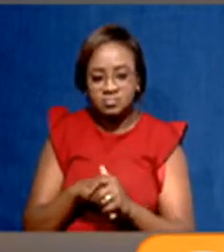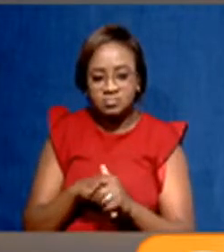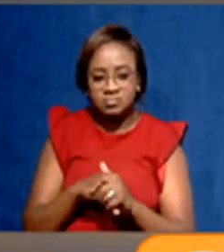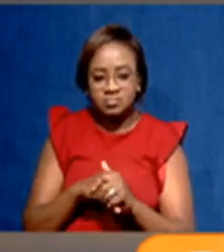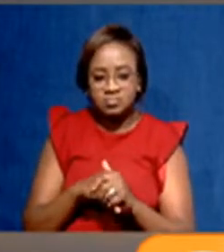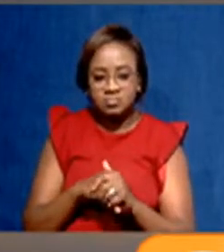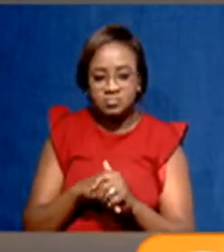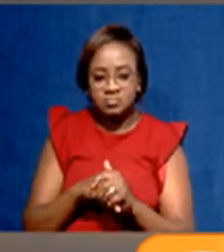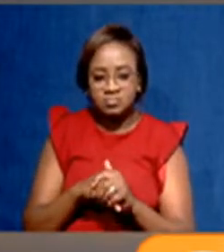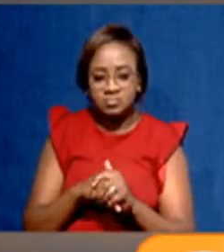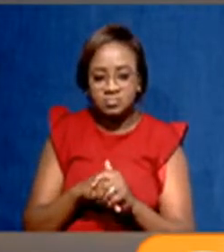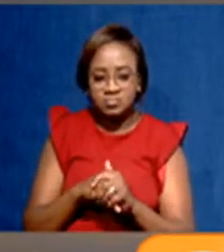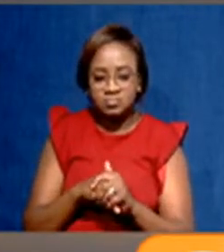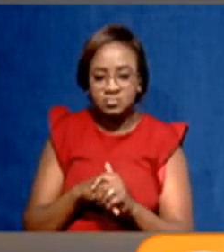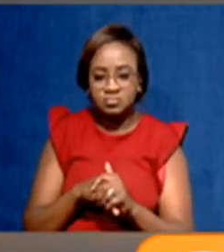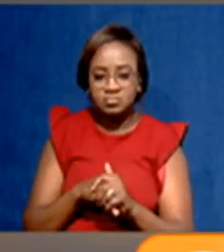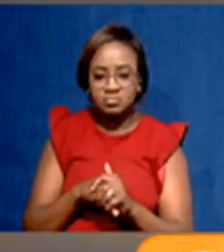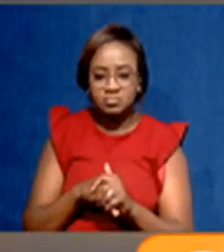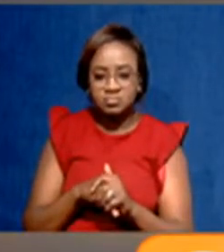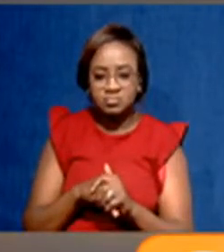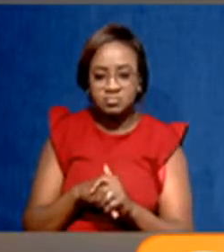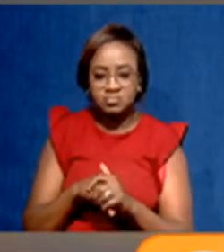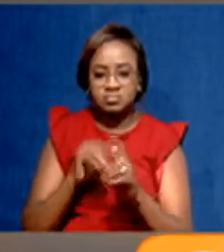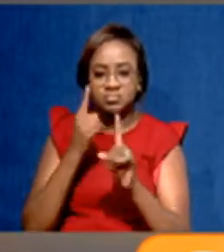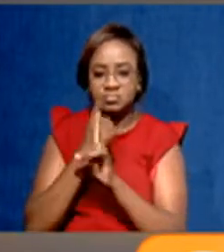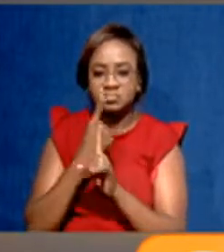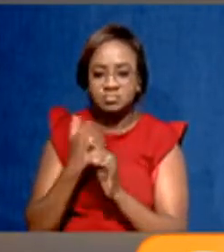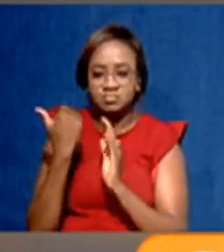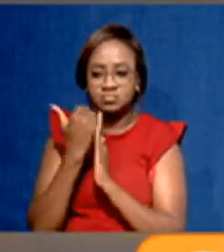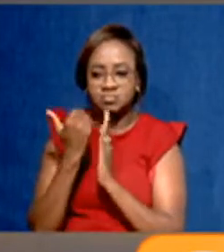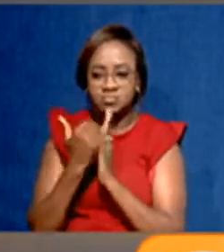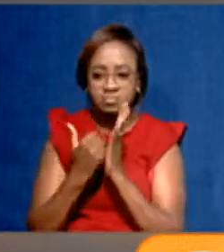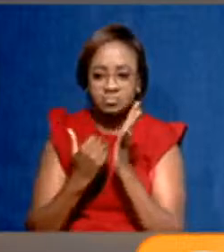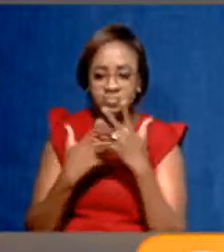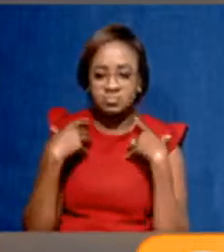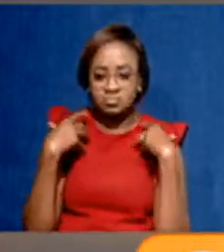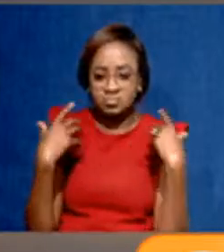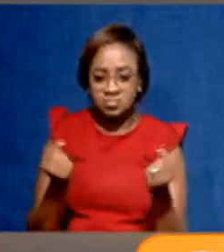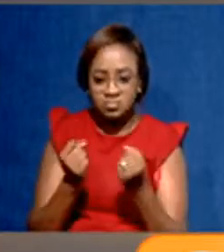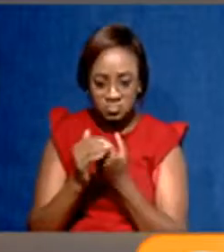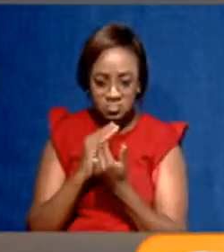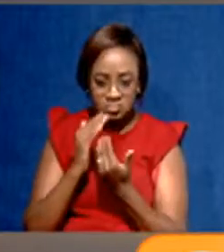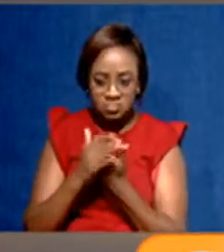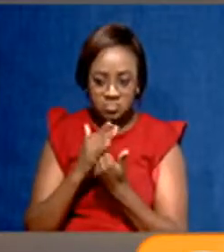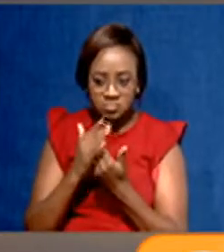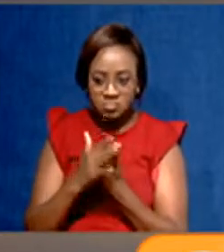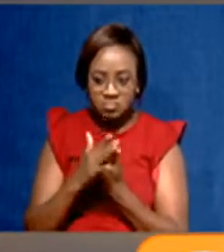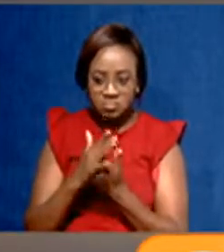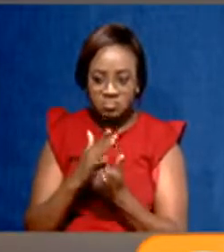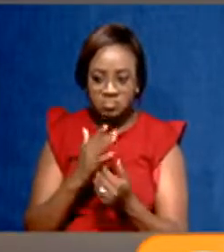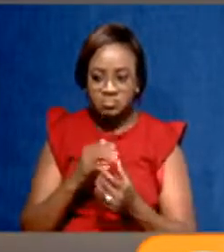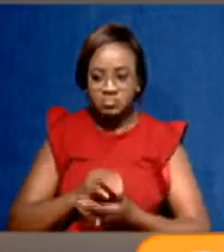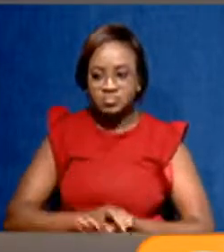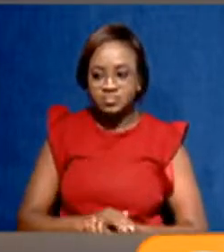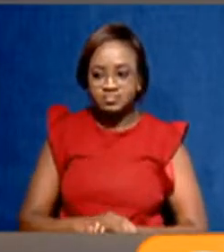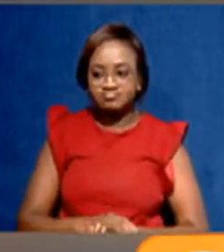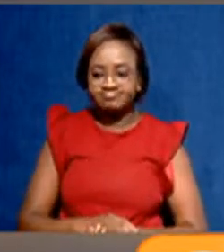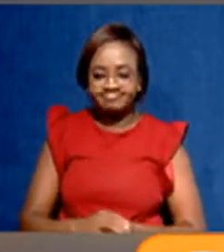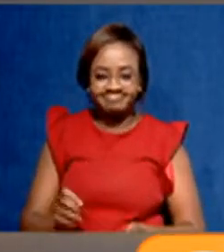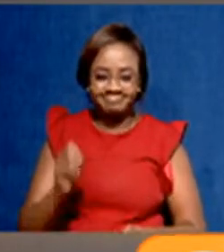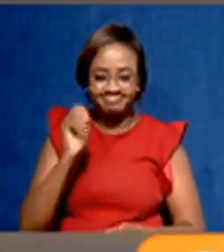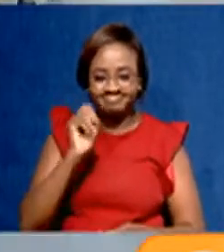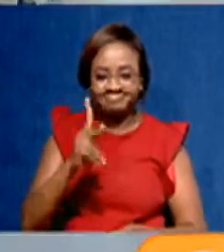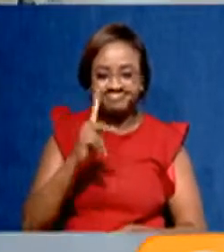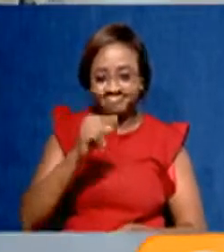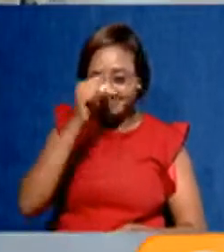that stabilizes, various problems in healthcare might be remedied. All right,